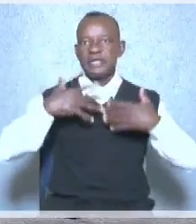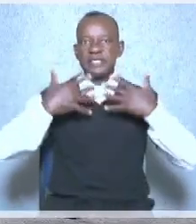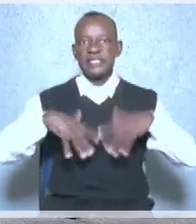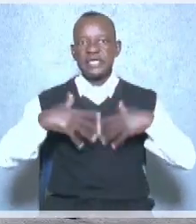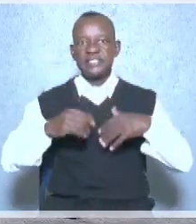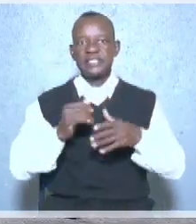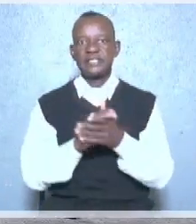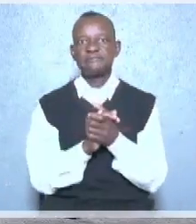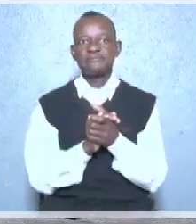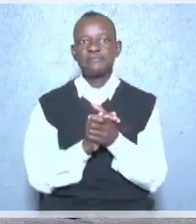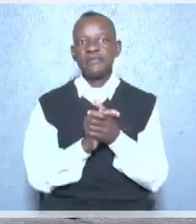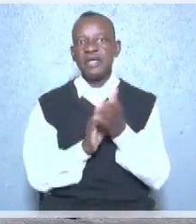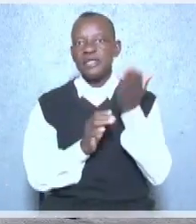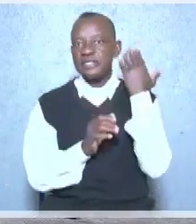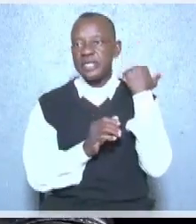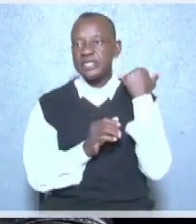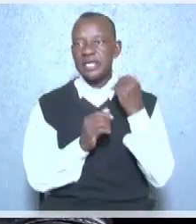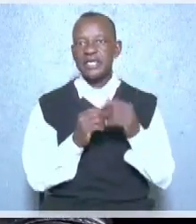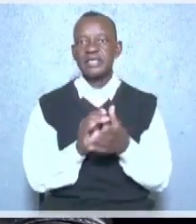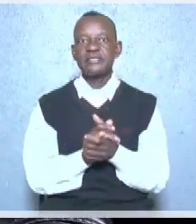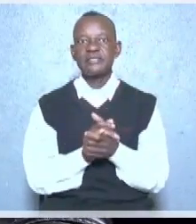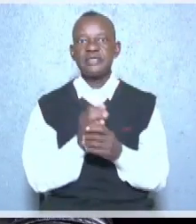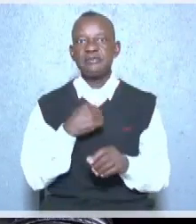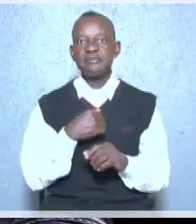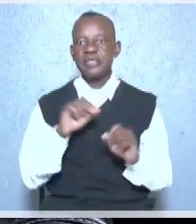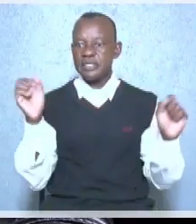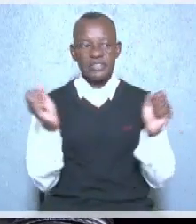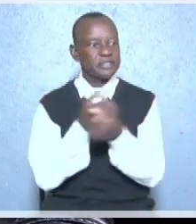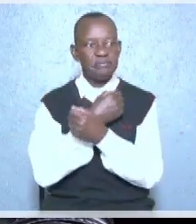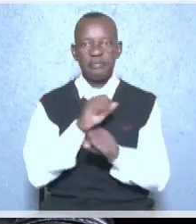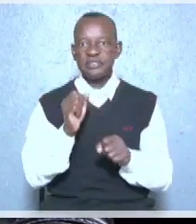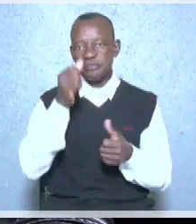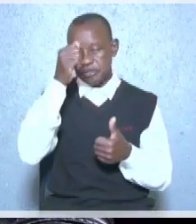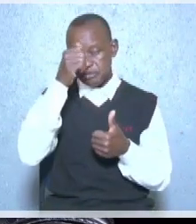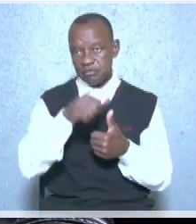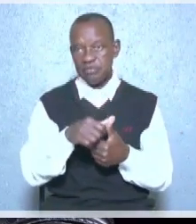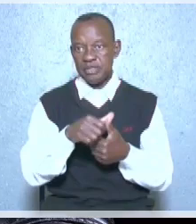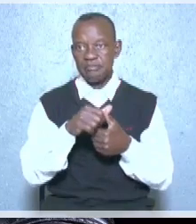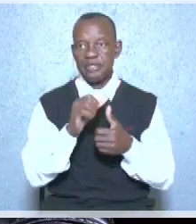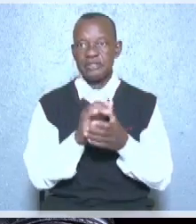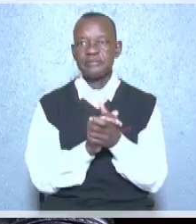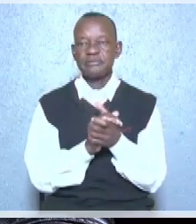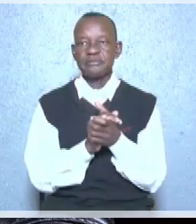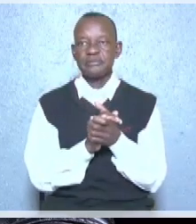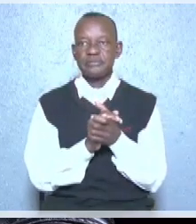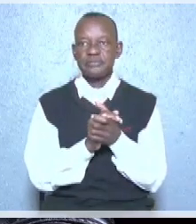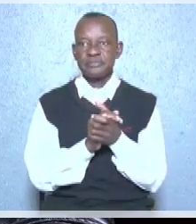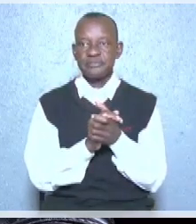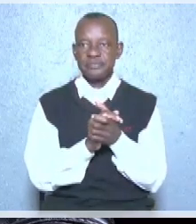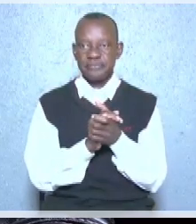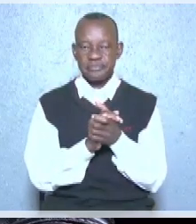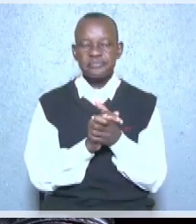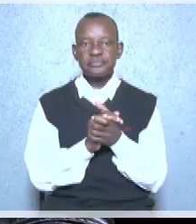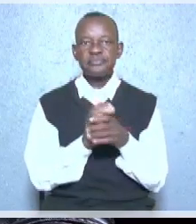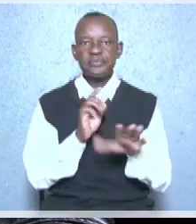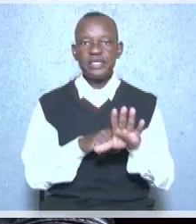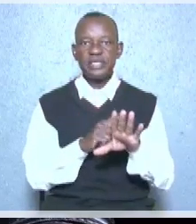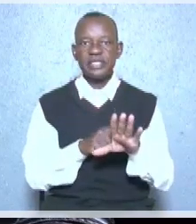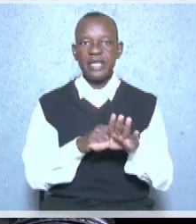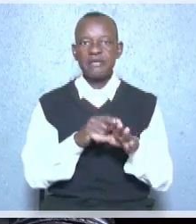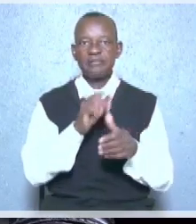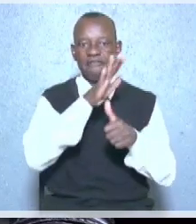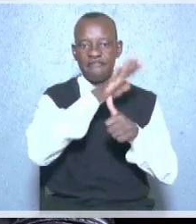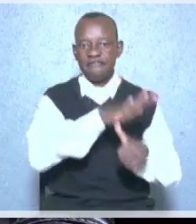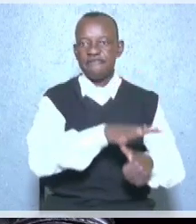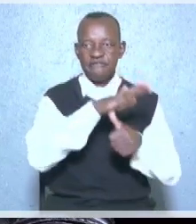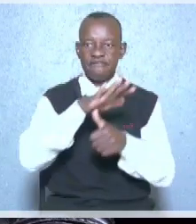Previously, I cannot remember many in the colonial time, especially black